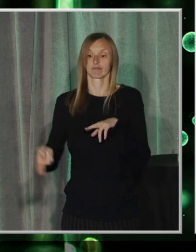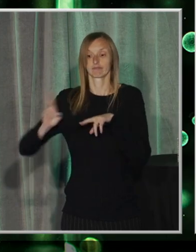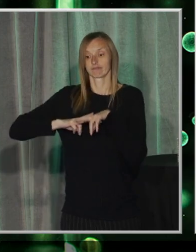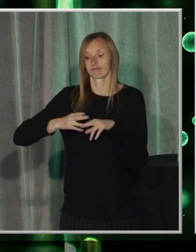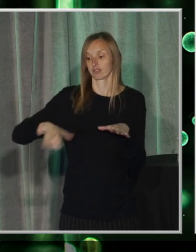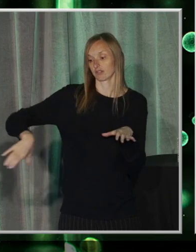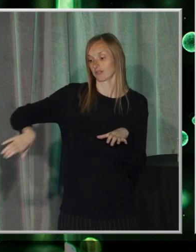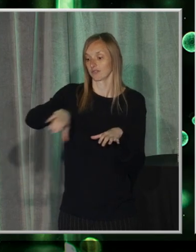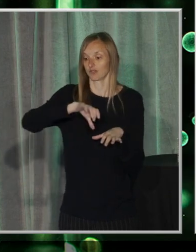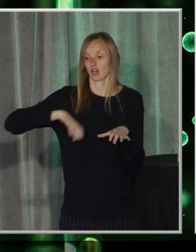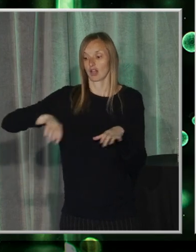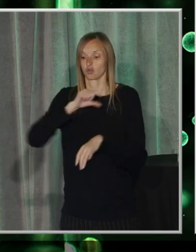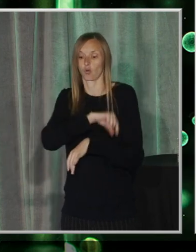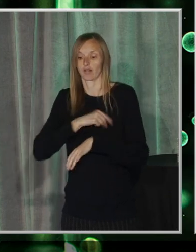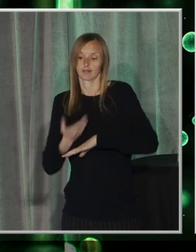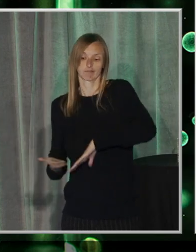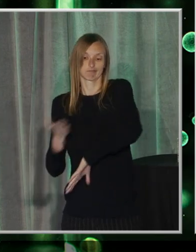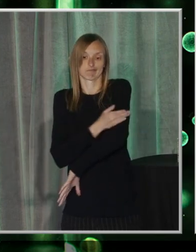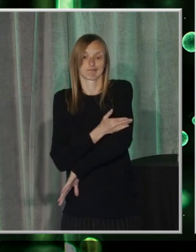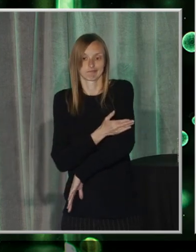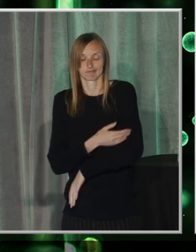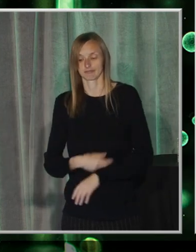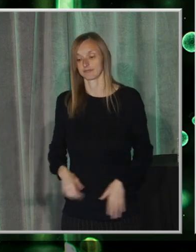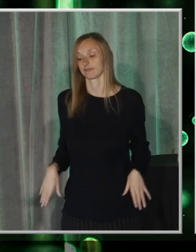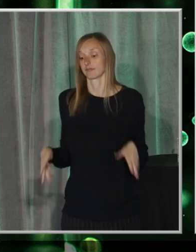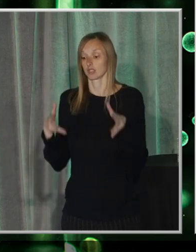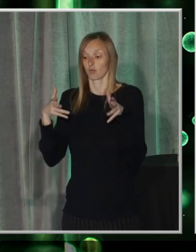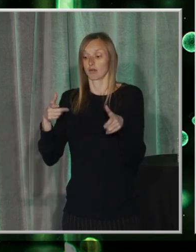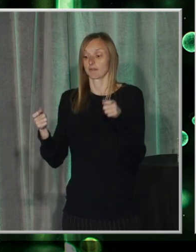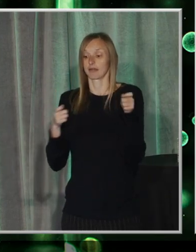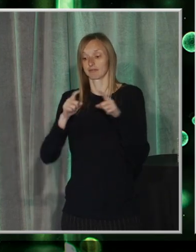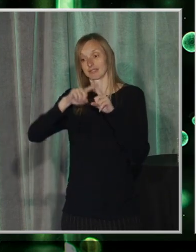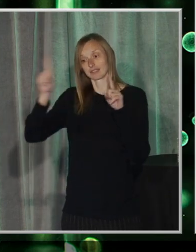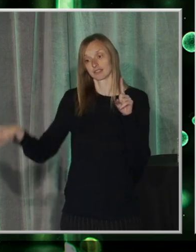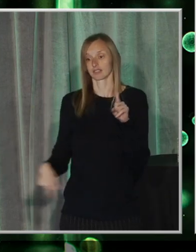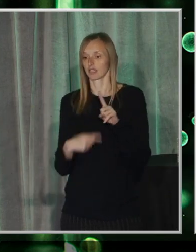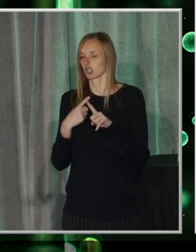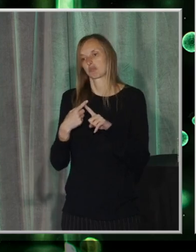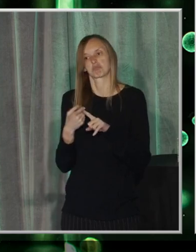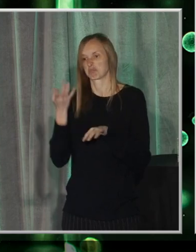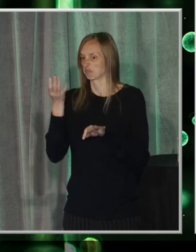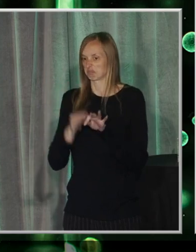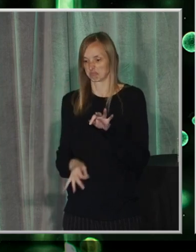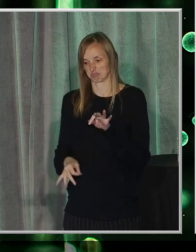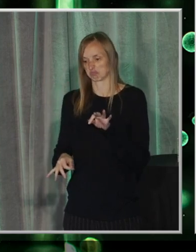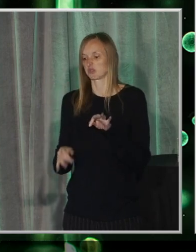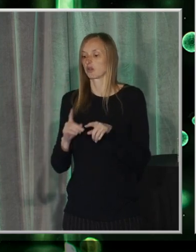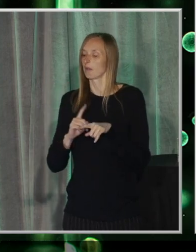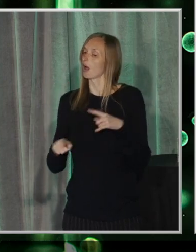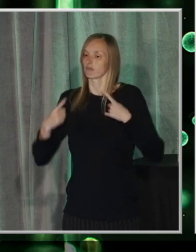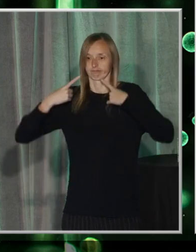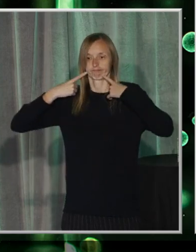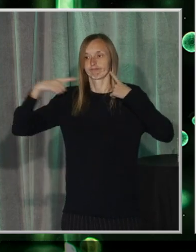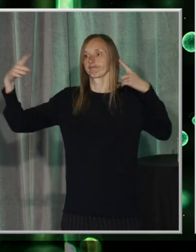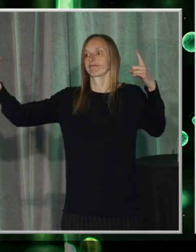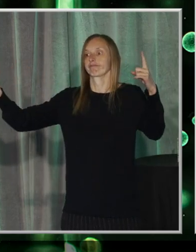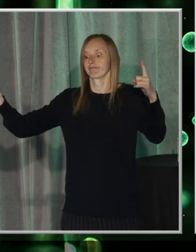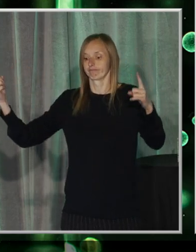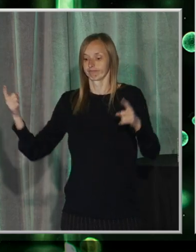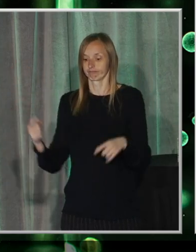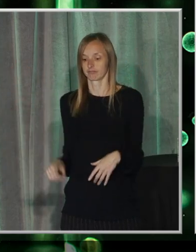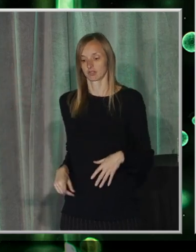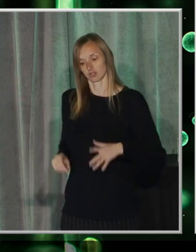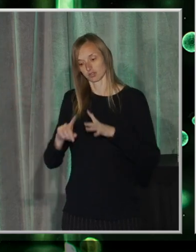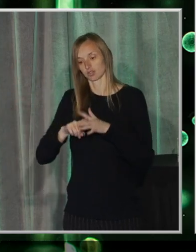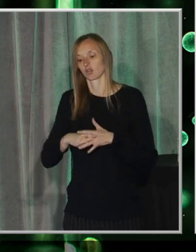fertilizer quality. Our waste management cycle is straightforward, but yet highly effective. It starts